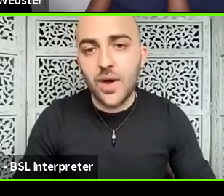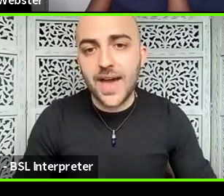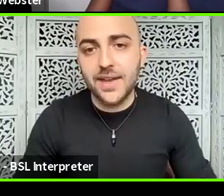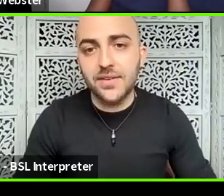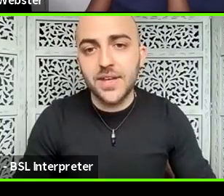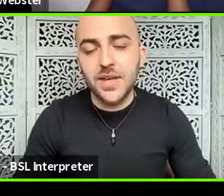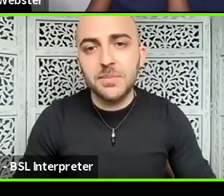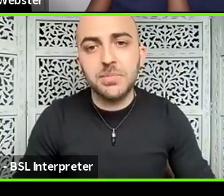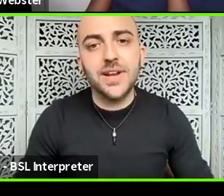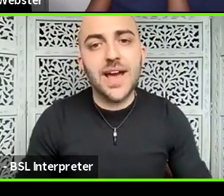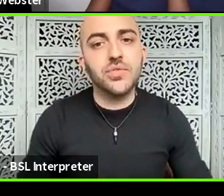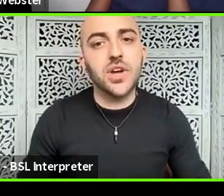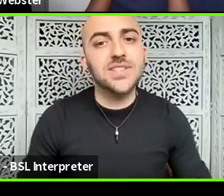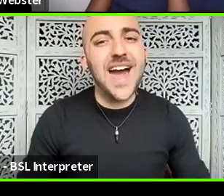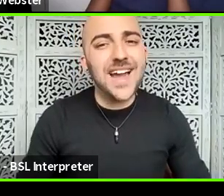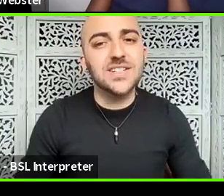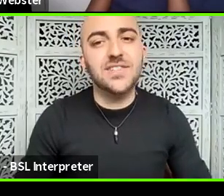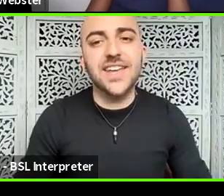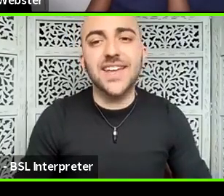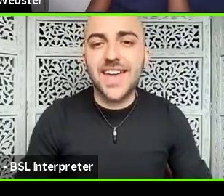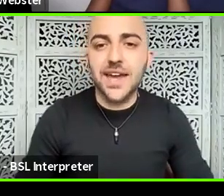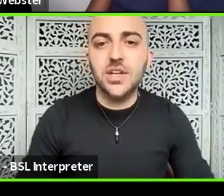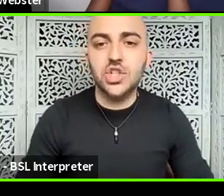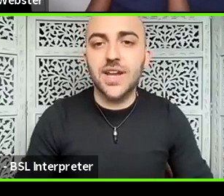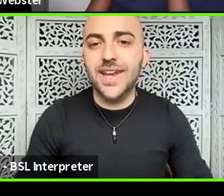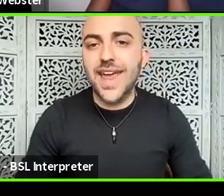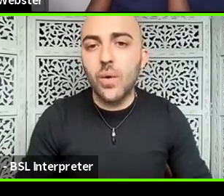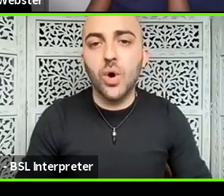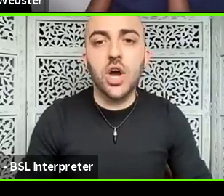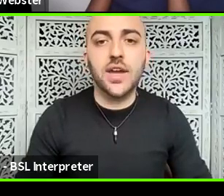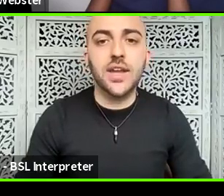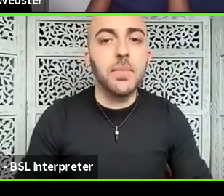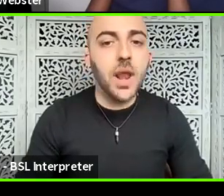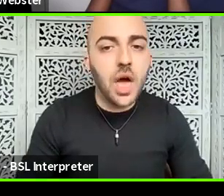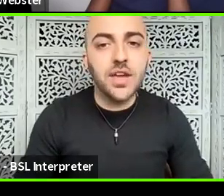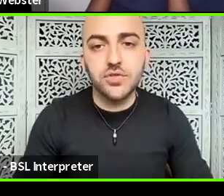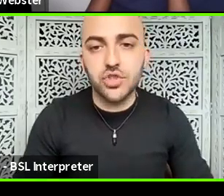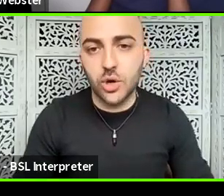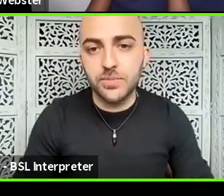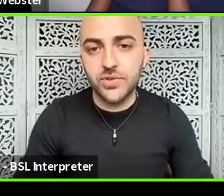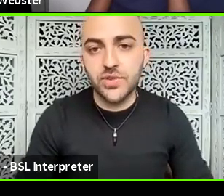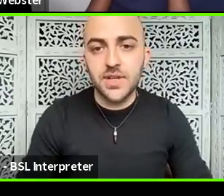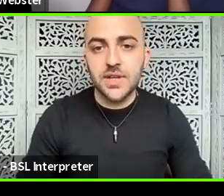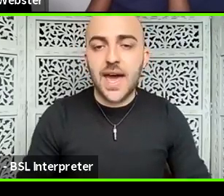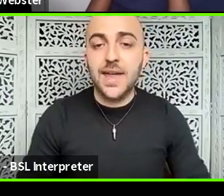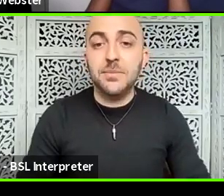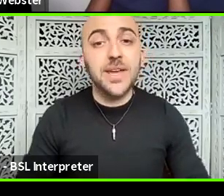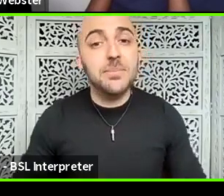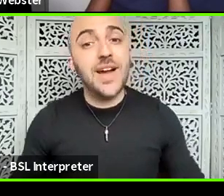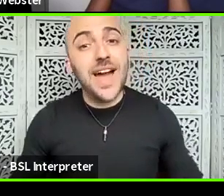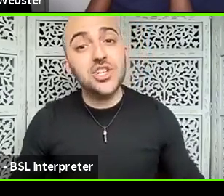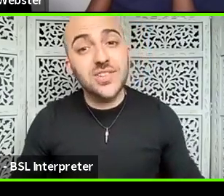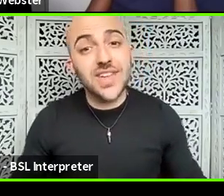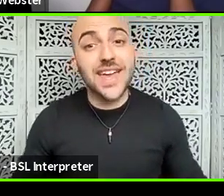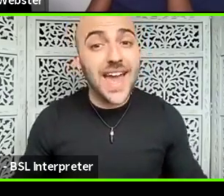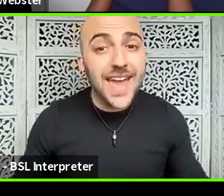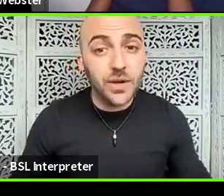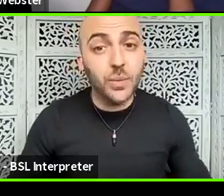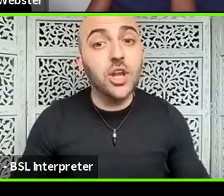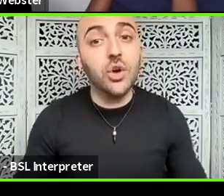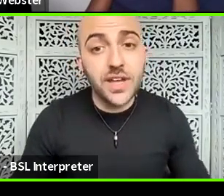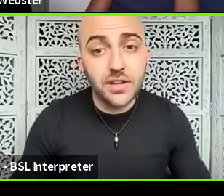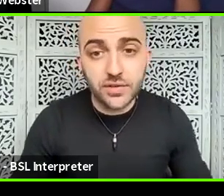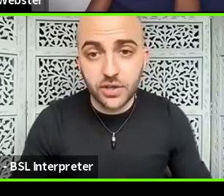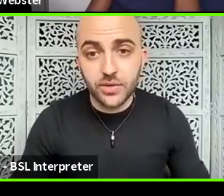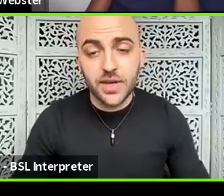optimism now, and people are now starting to actively engage and network and apply for jobs. And people are actually saying,